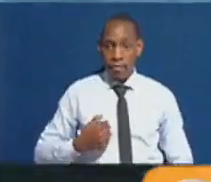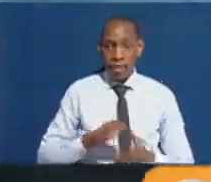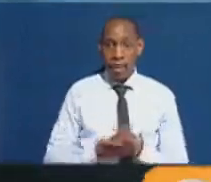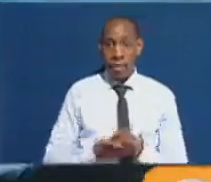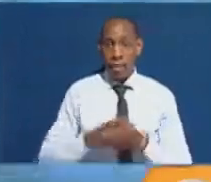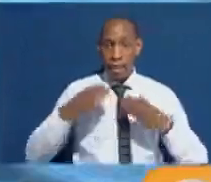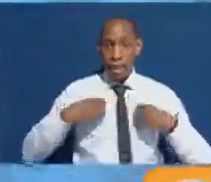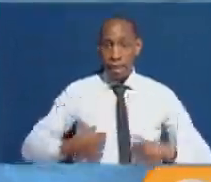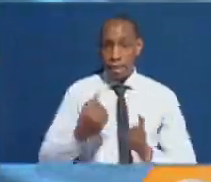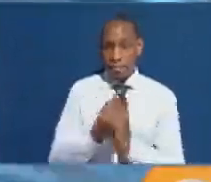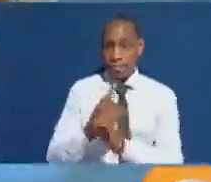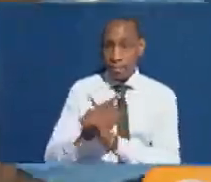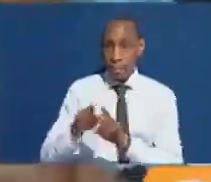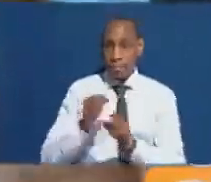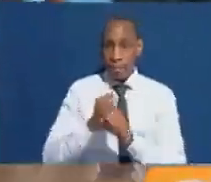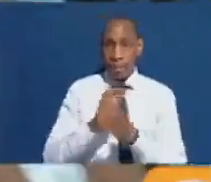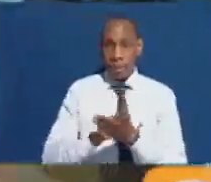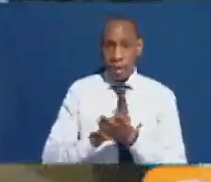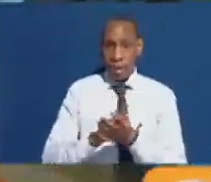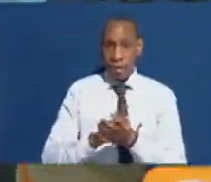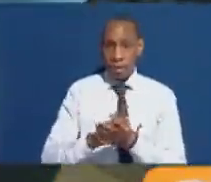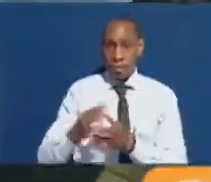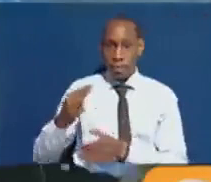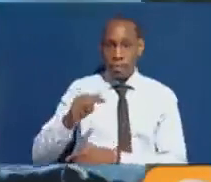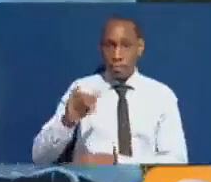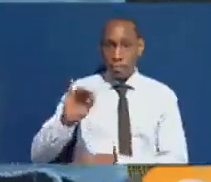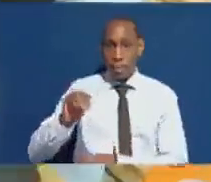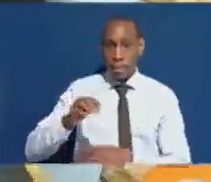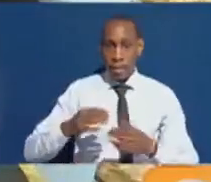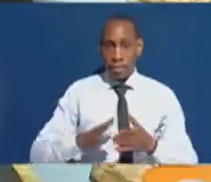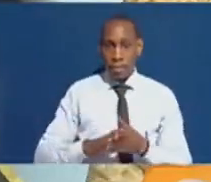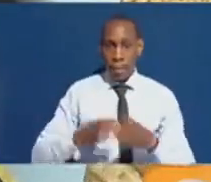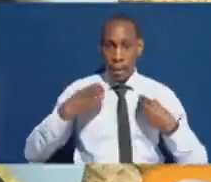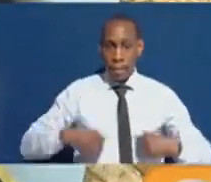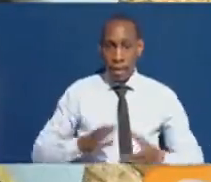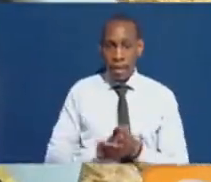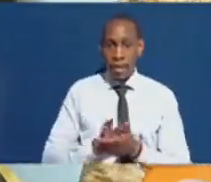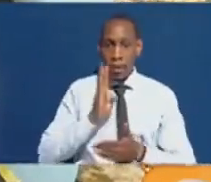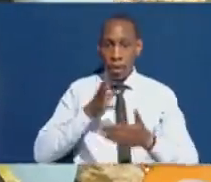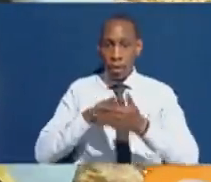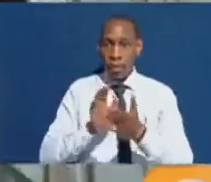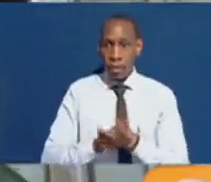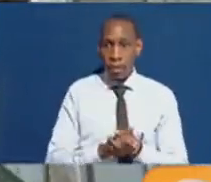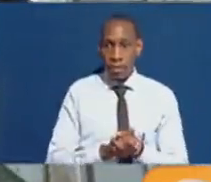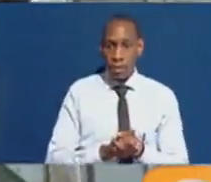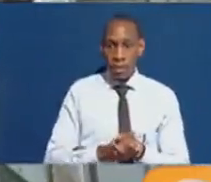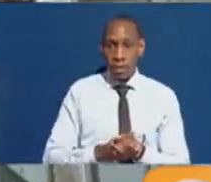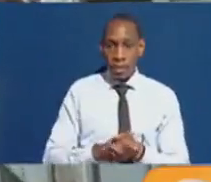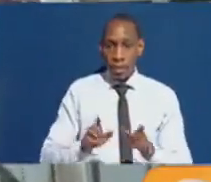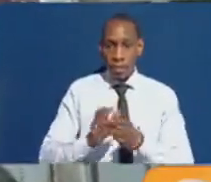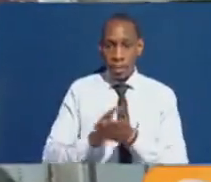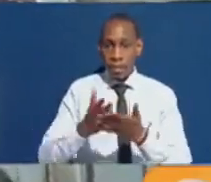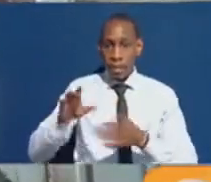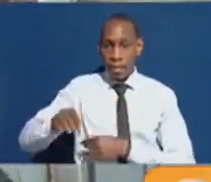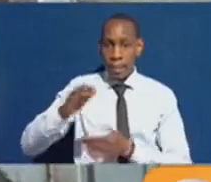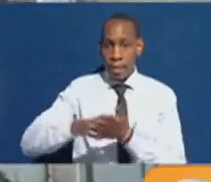also working on a gym bag, which is going to be waterproof. The bags are made from Rexin, which she sources from